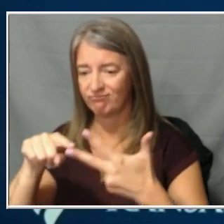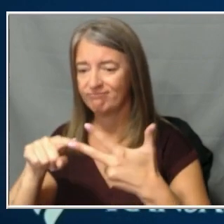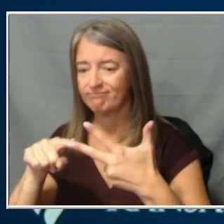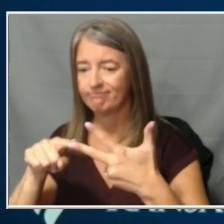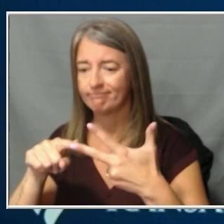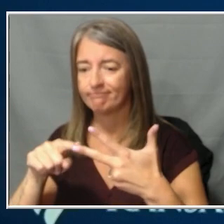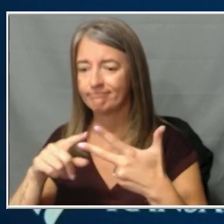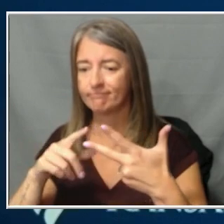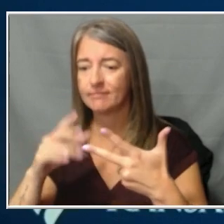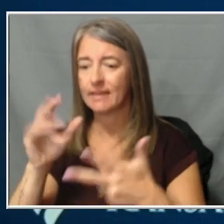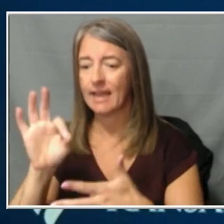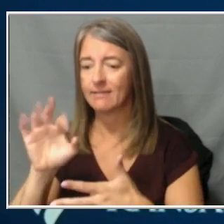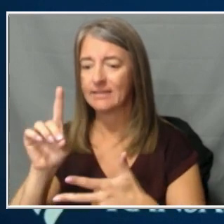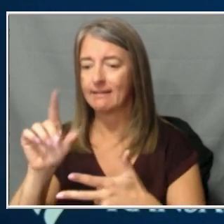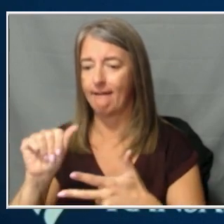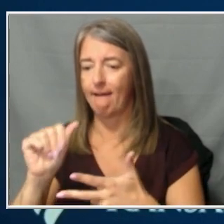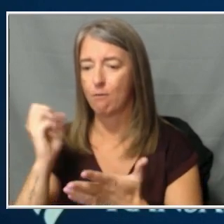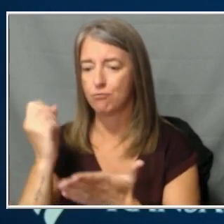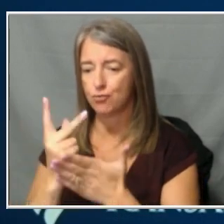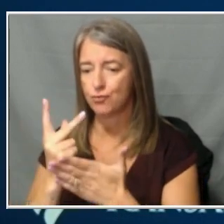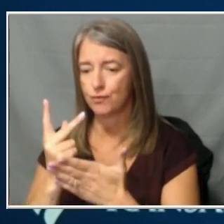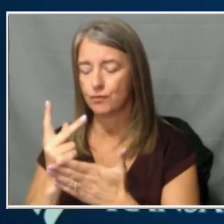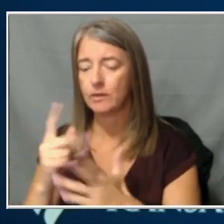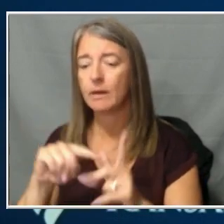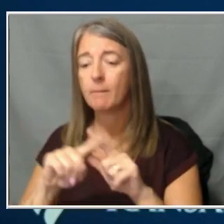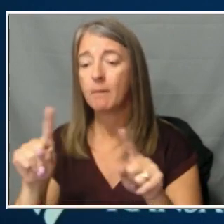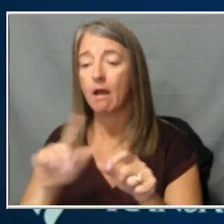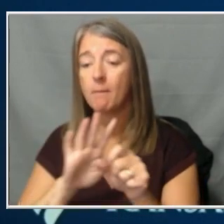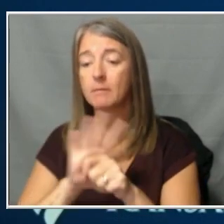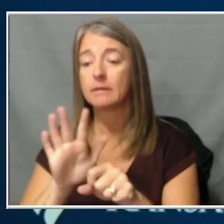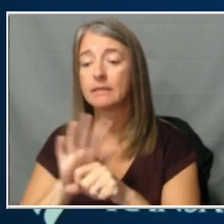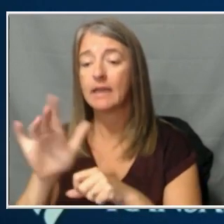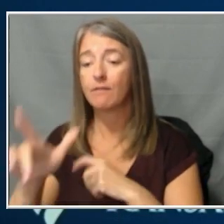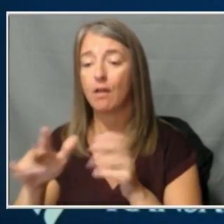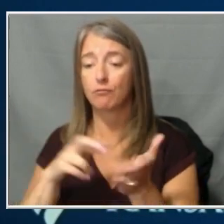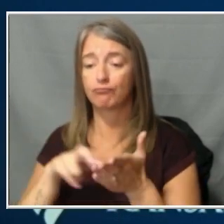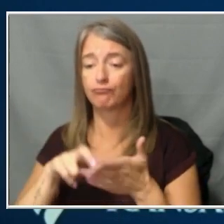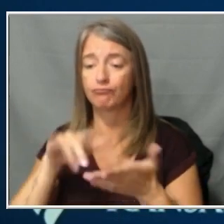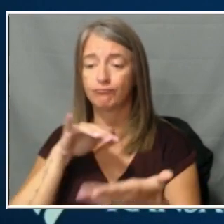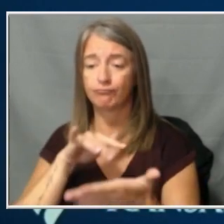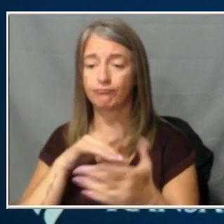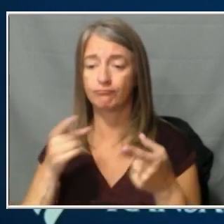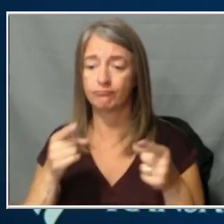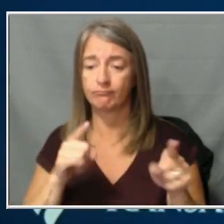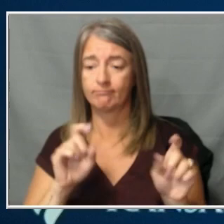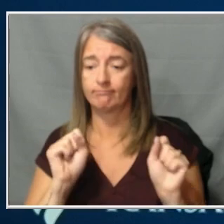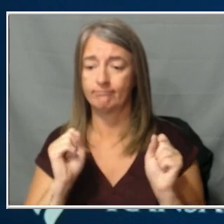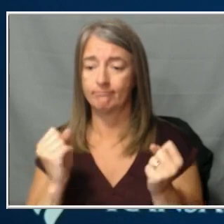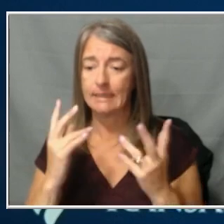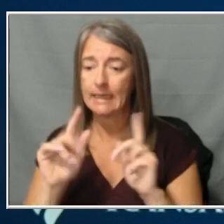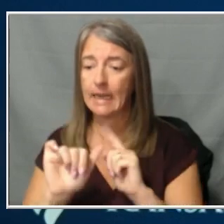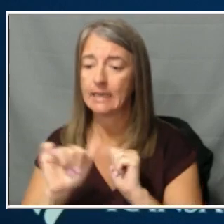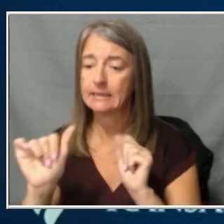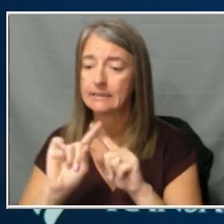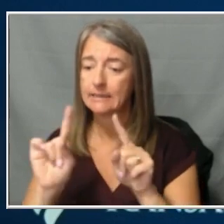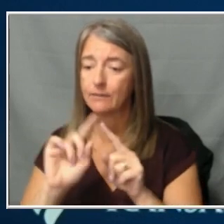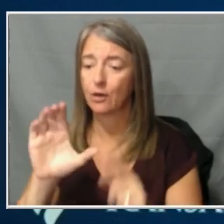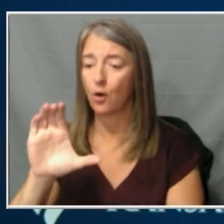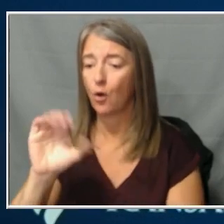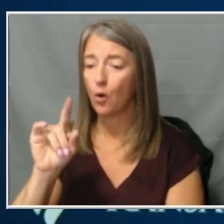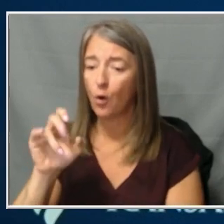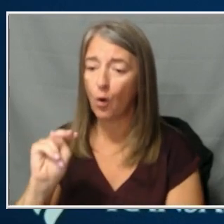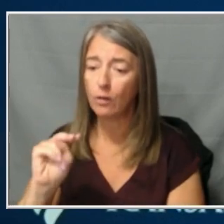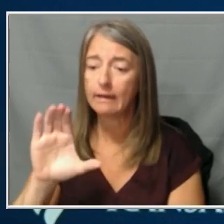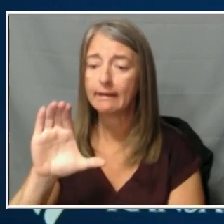been FDA approved, but there are plenty of other research studies that are going on in many other cancers, colon cancer, lung